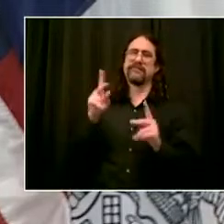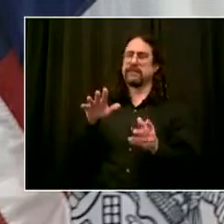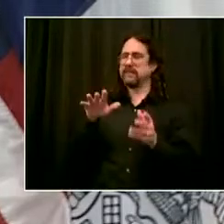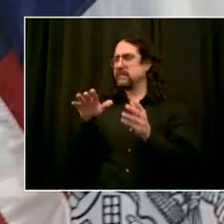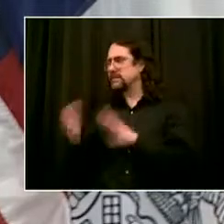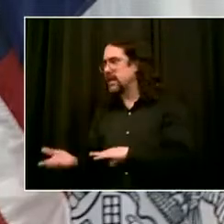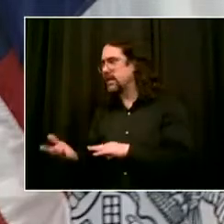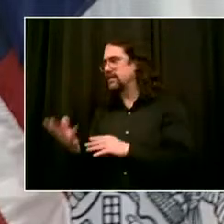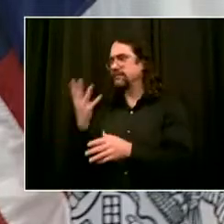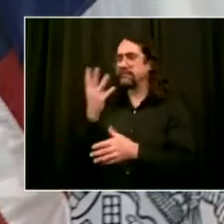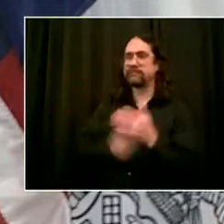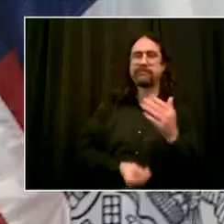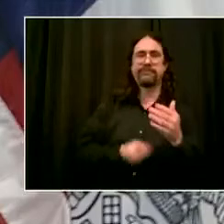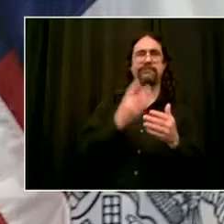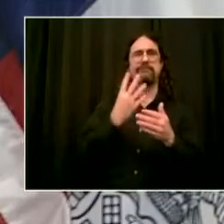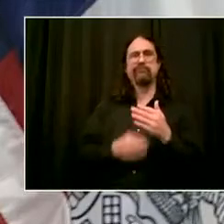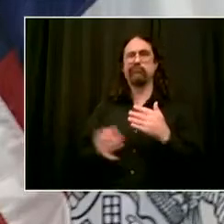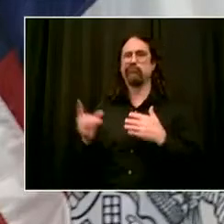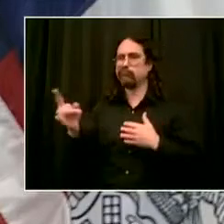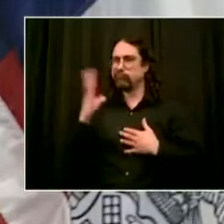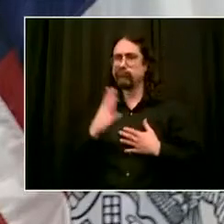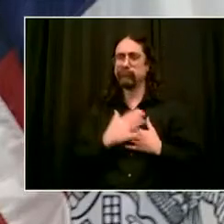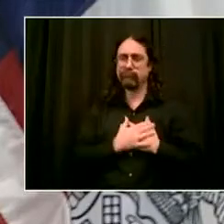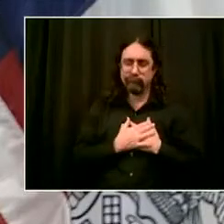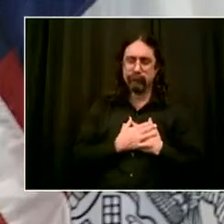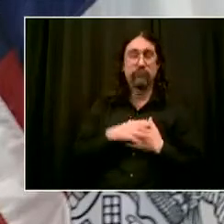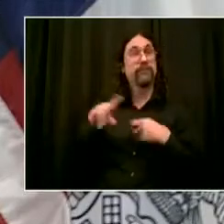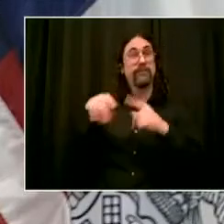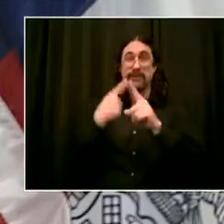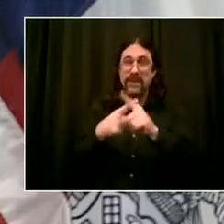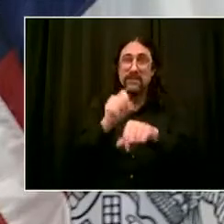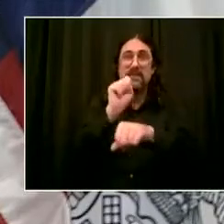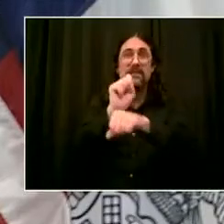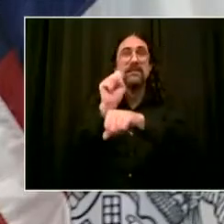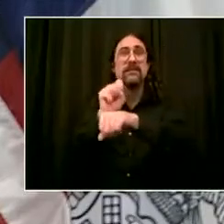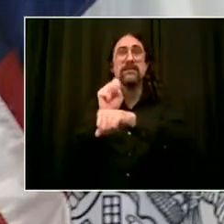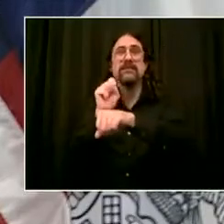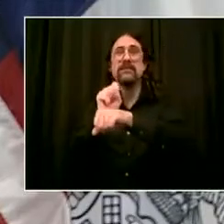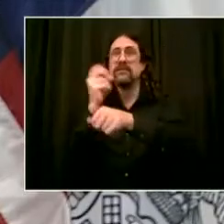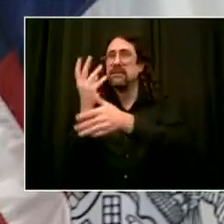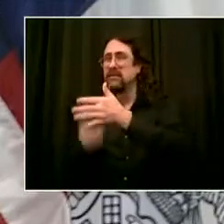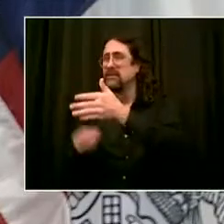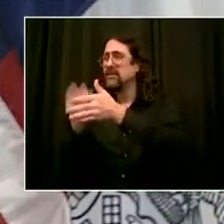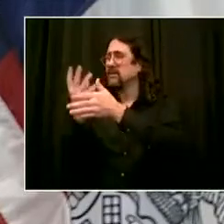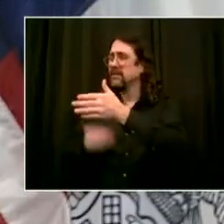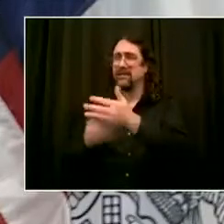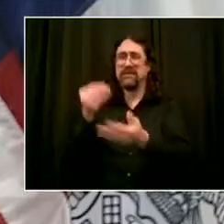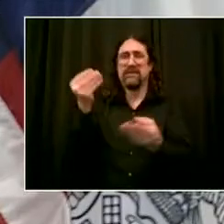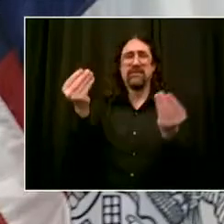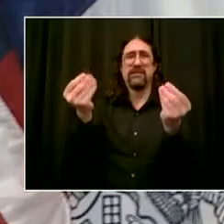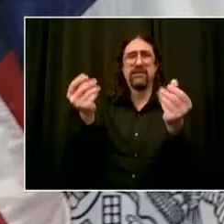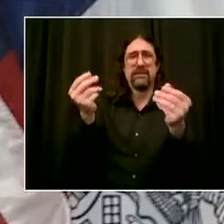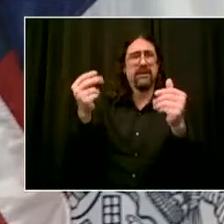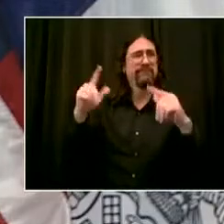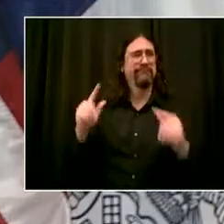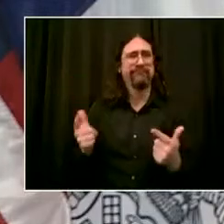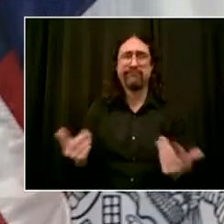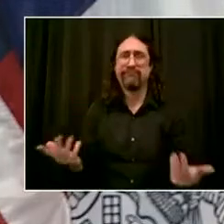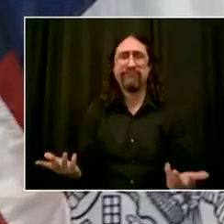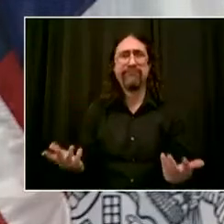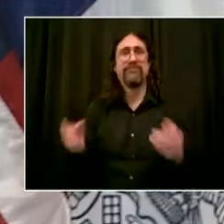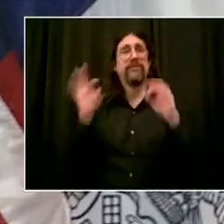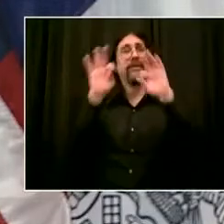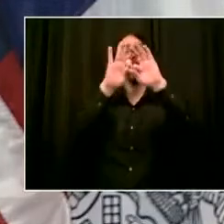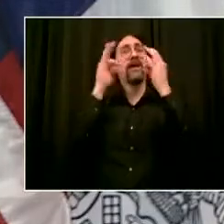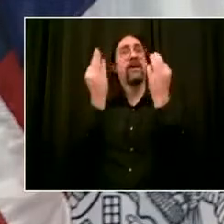but we have now real data real evidence of the power of a stimulus of what the